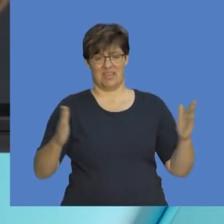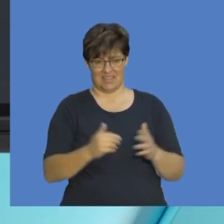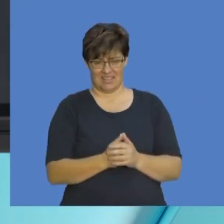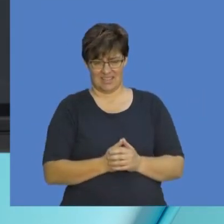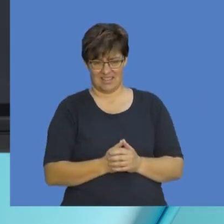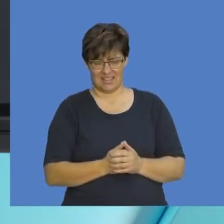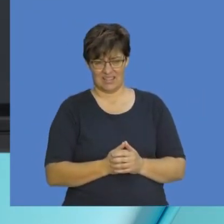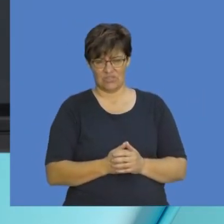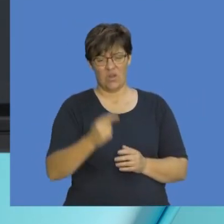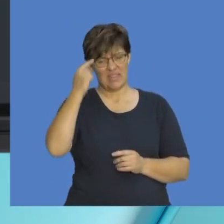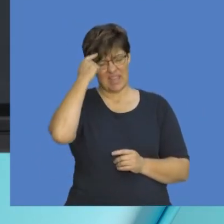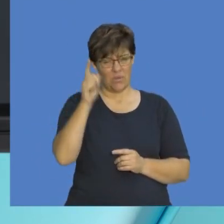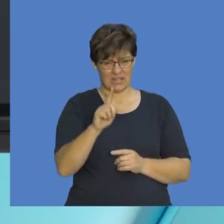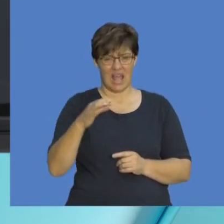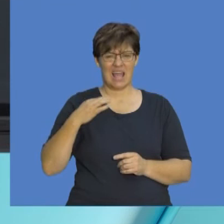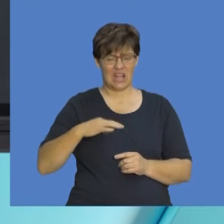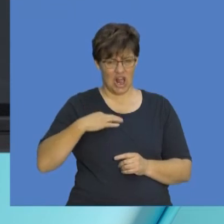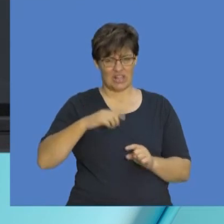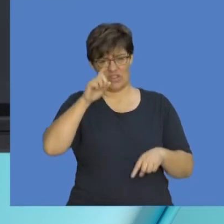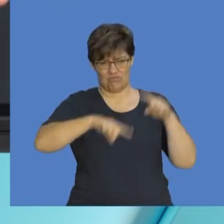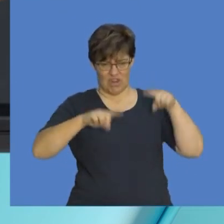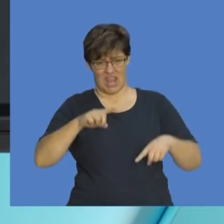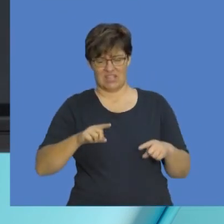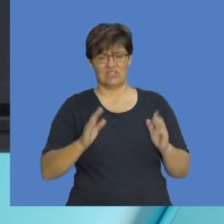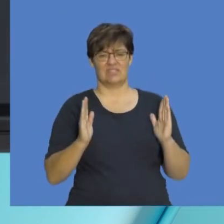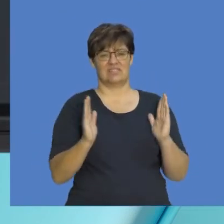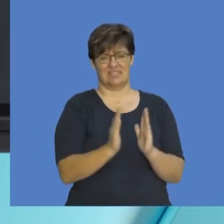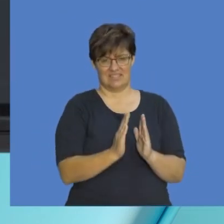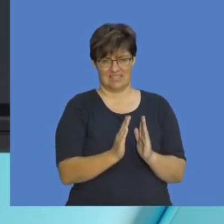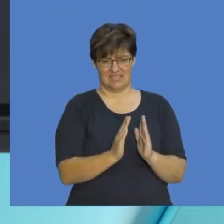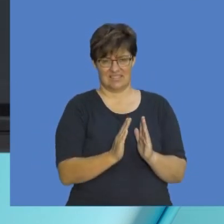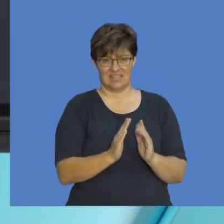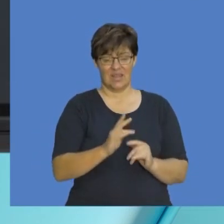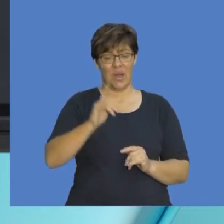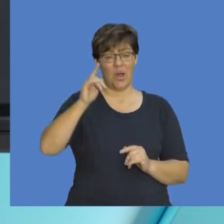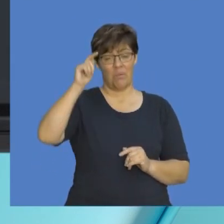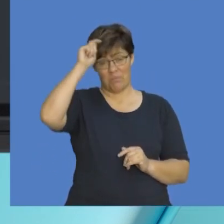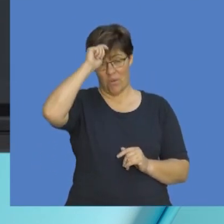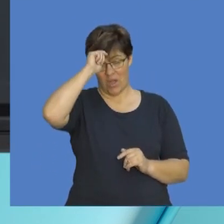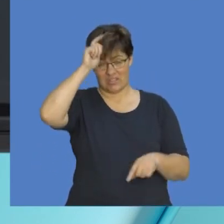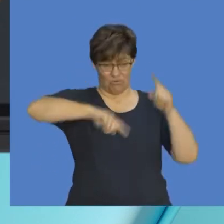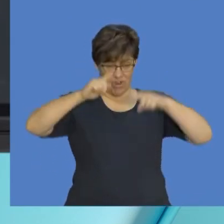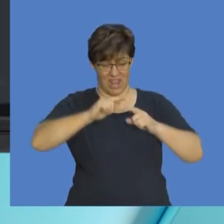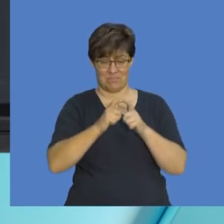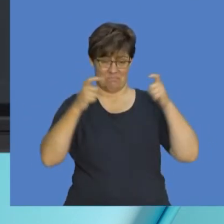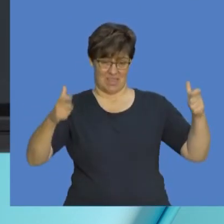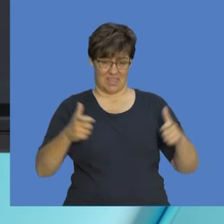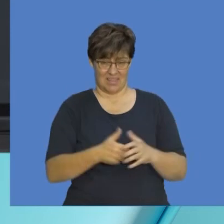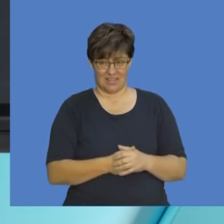bigger. So I think that the girls' range is smaller and the boys' range is